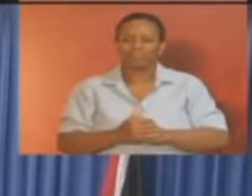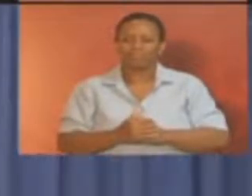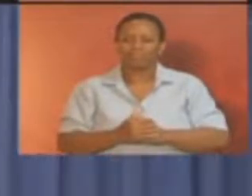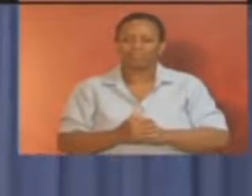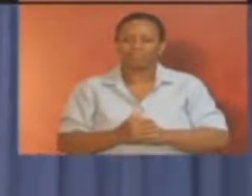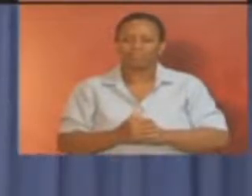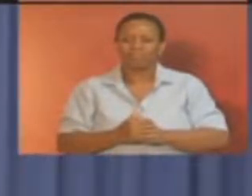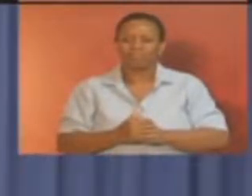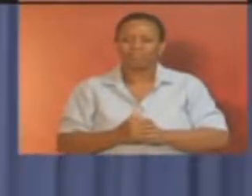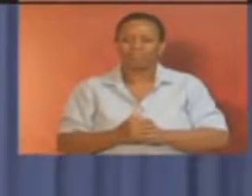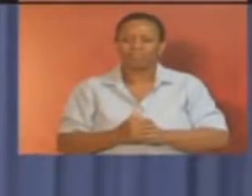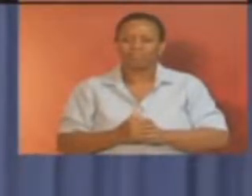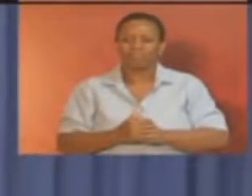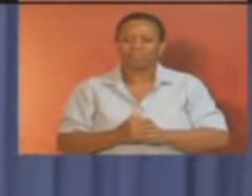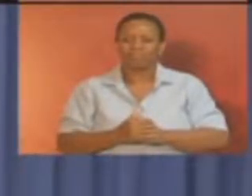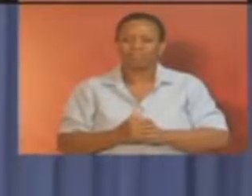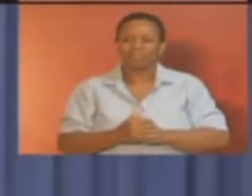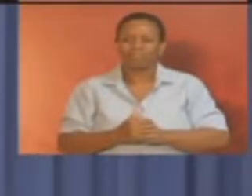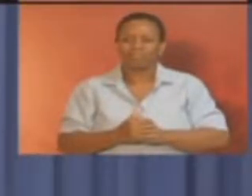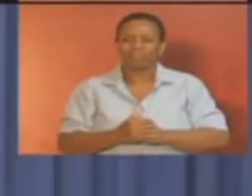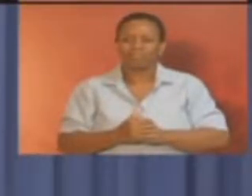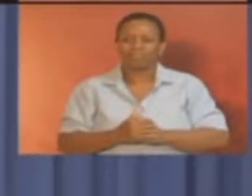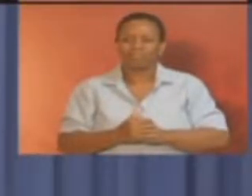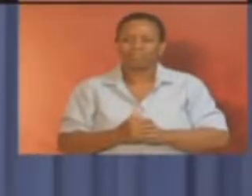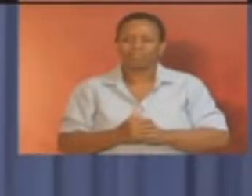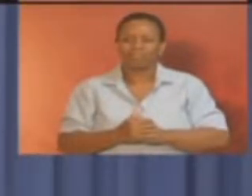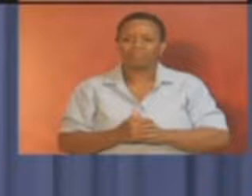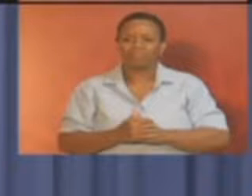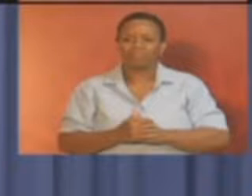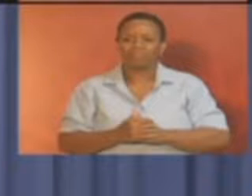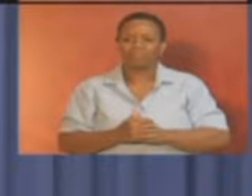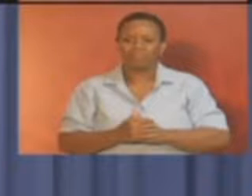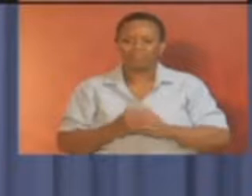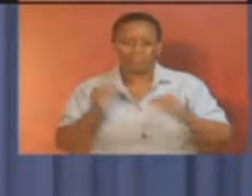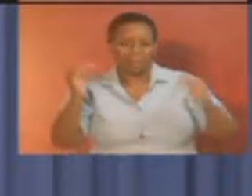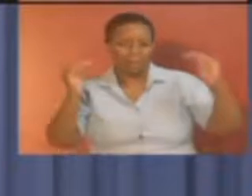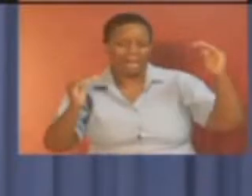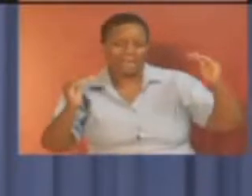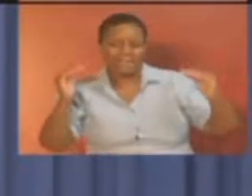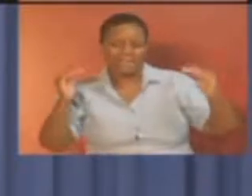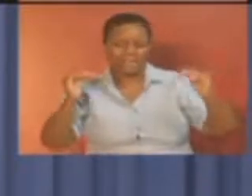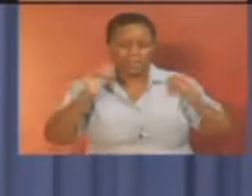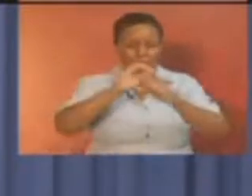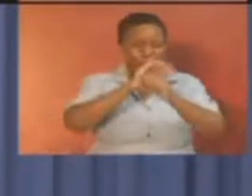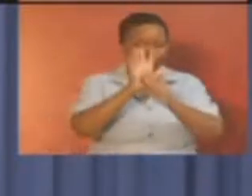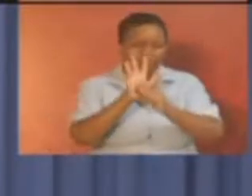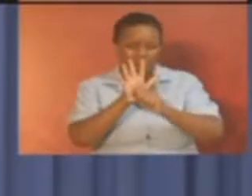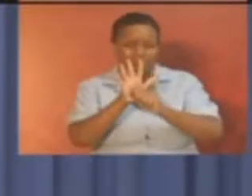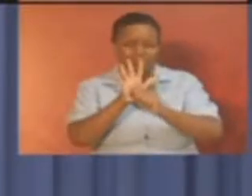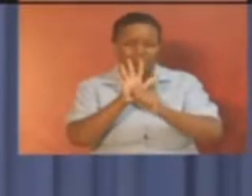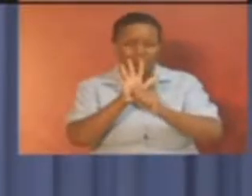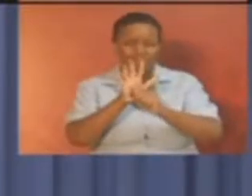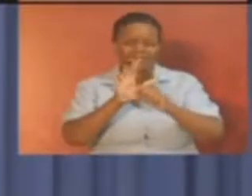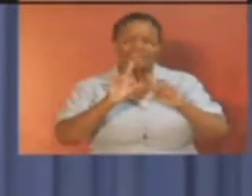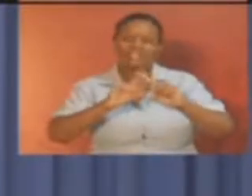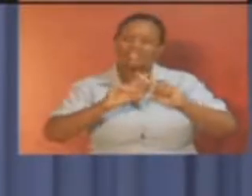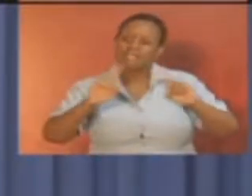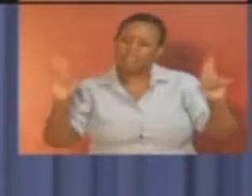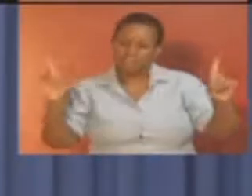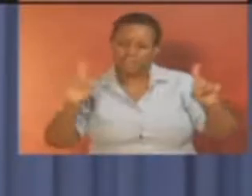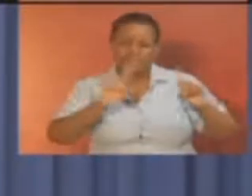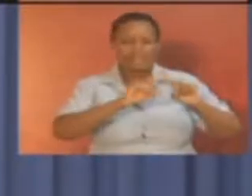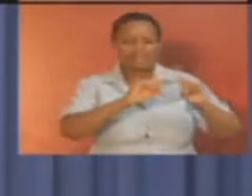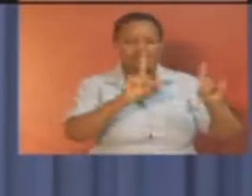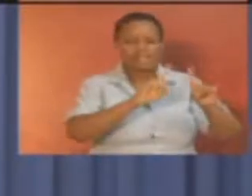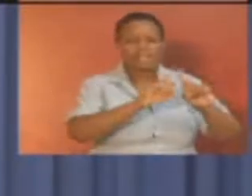falls to a number of ministries working as a team. And those ministries are the Office